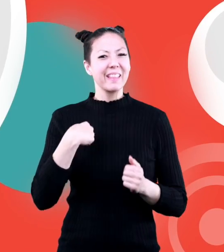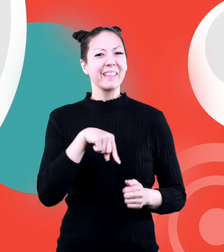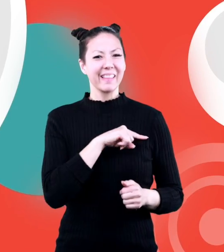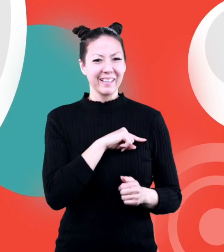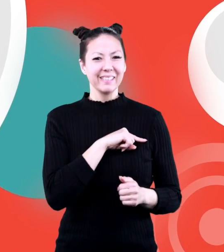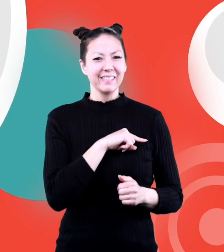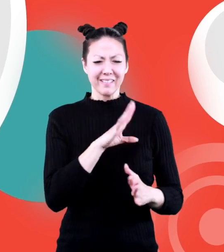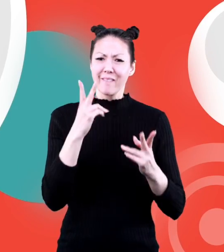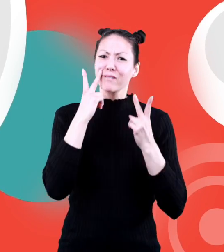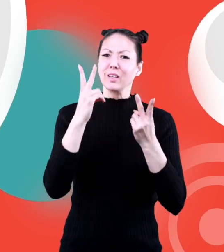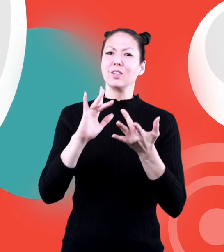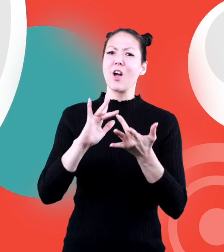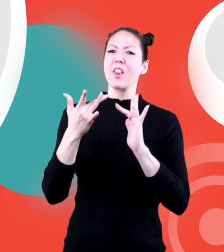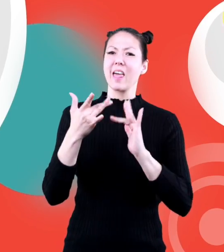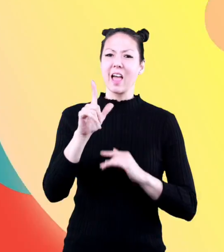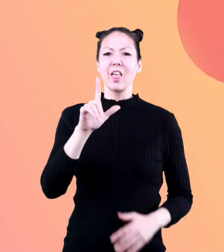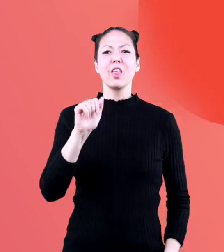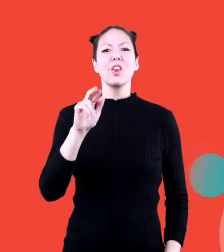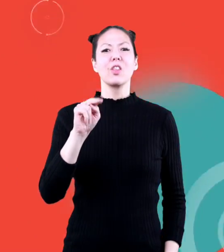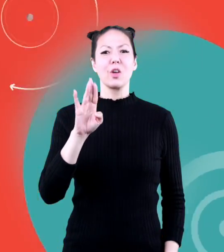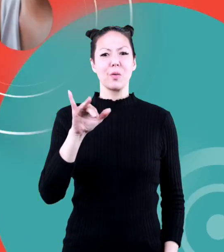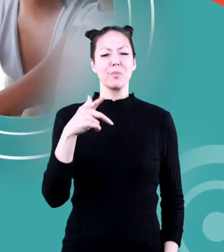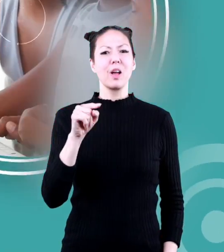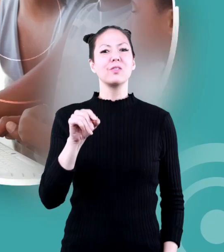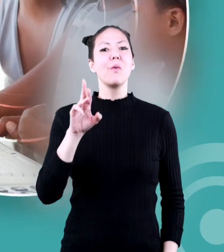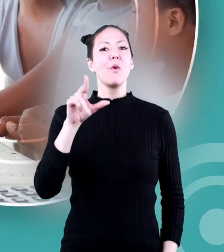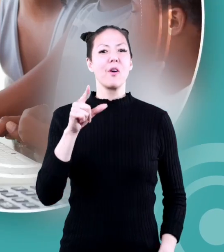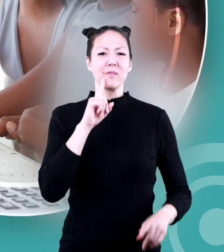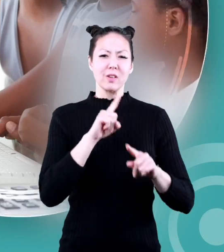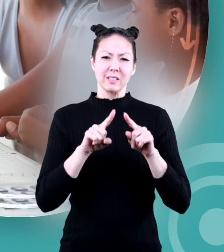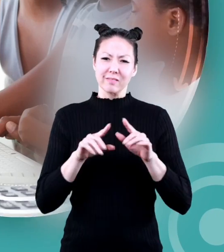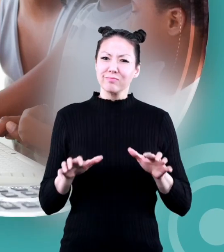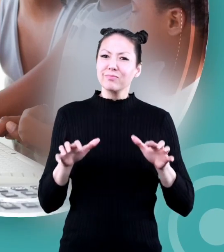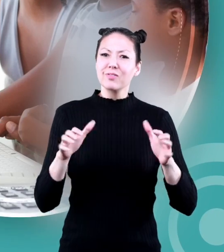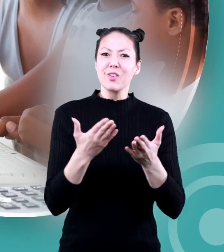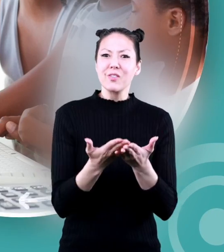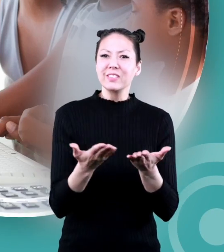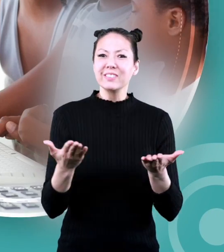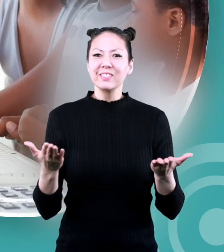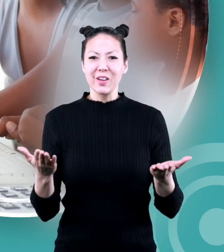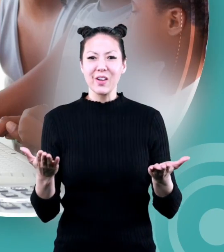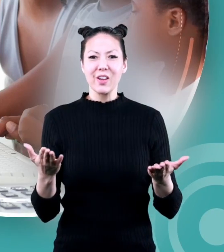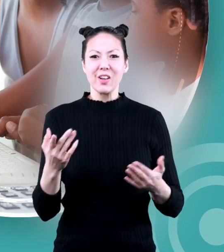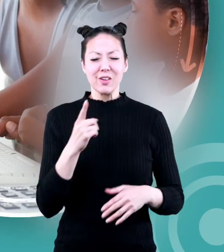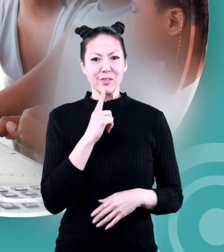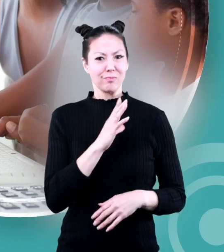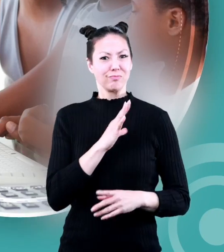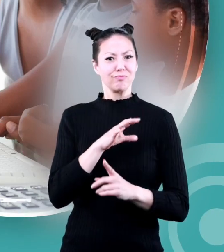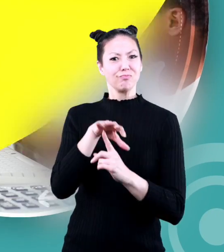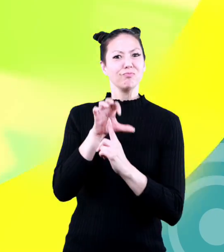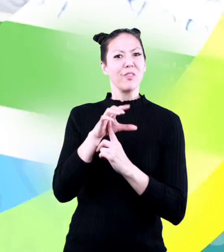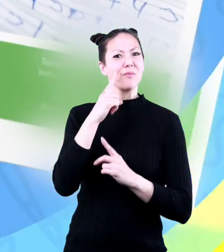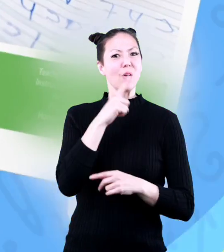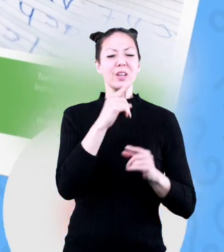fun learning with us. Visit us at learnbright.org for thousands of free